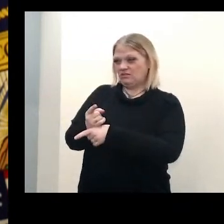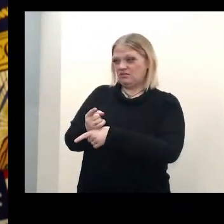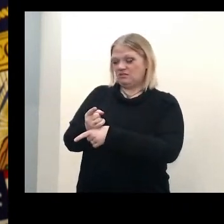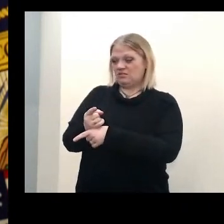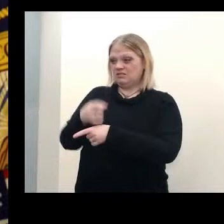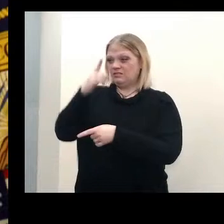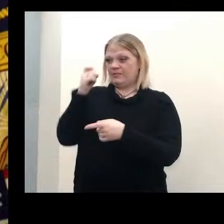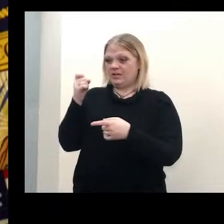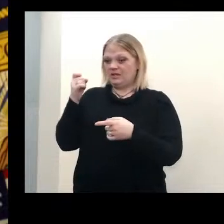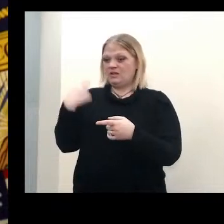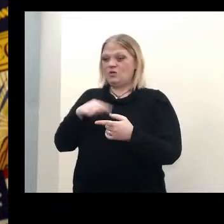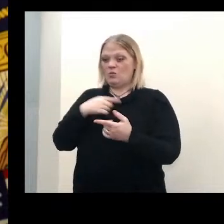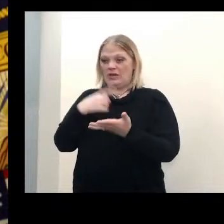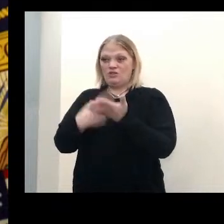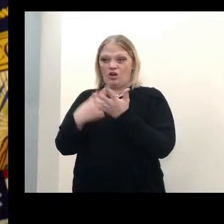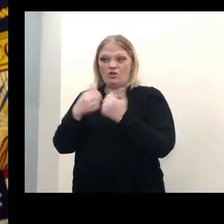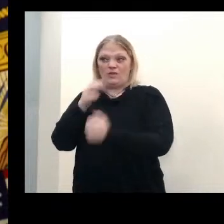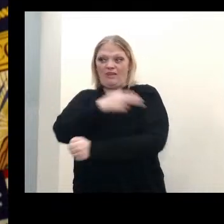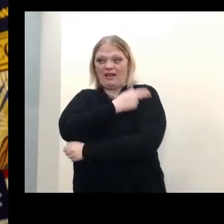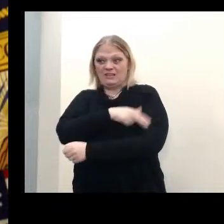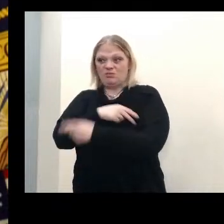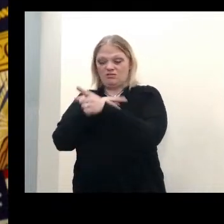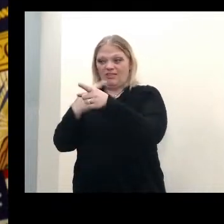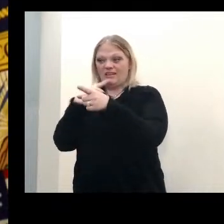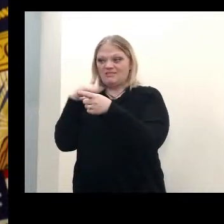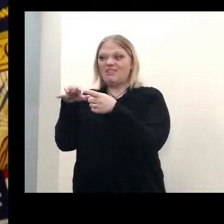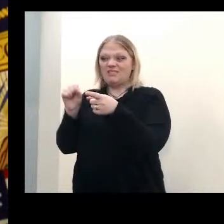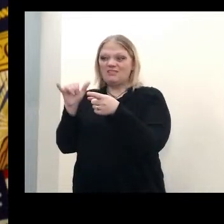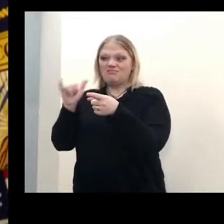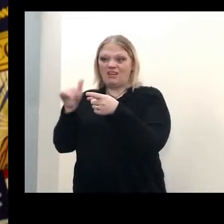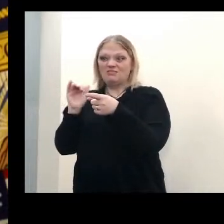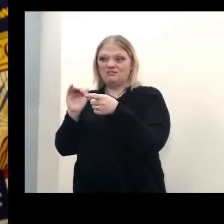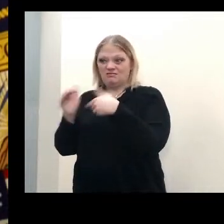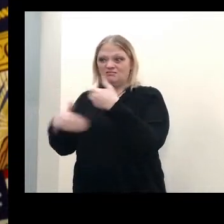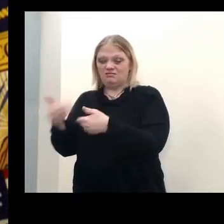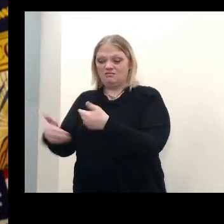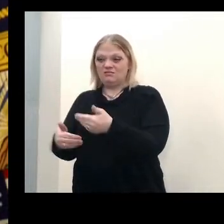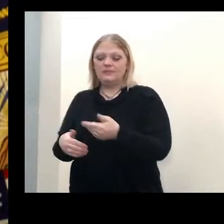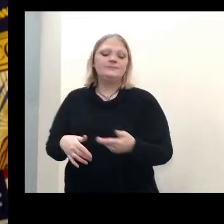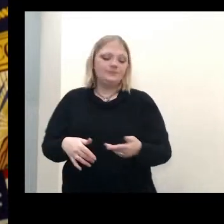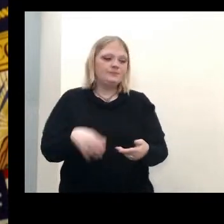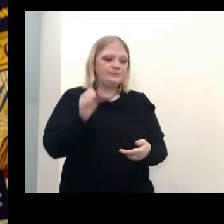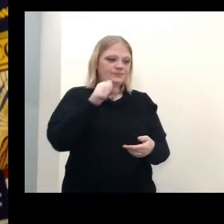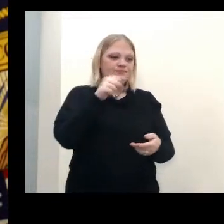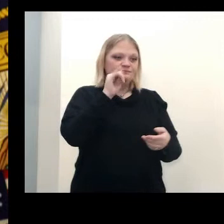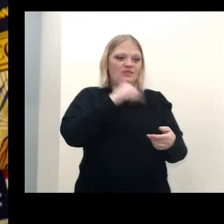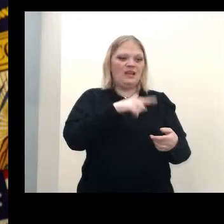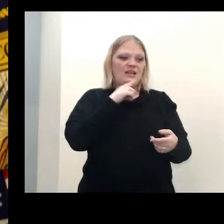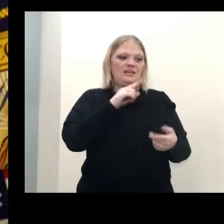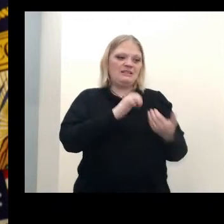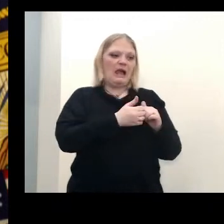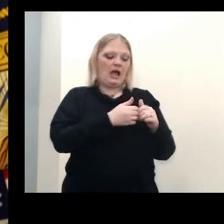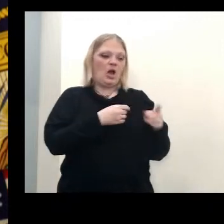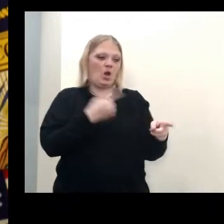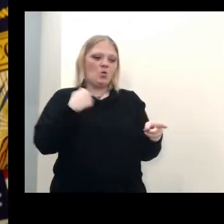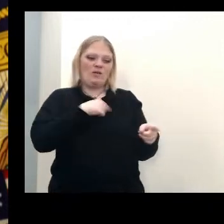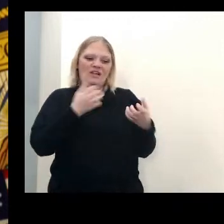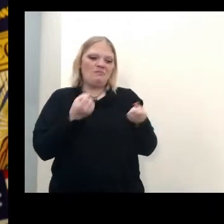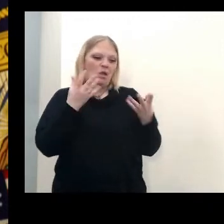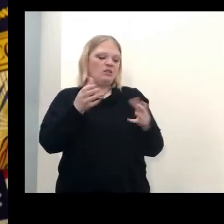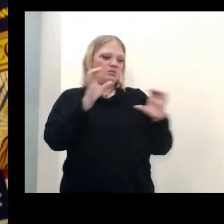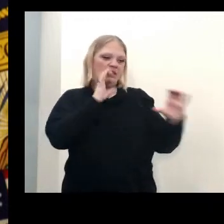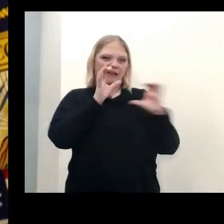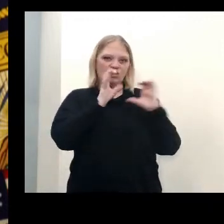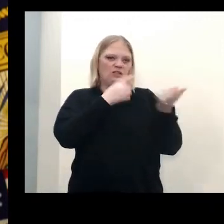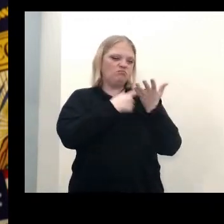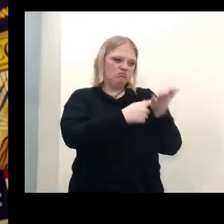because we've talked to some hospitals that say that that's kind of the way things are going here. That is the way they are going, David. We had multiple conversations